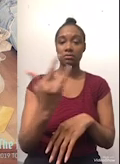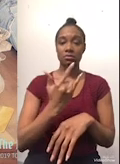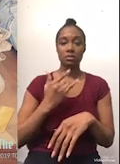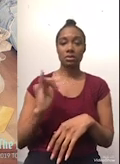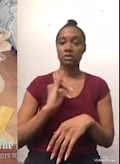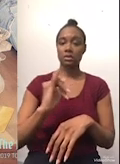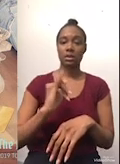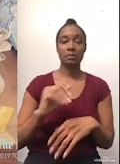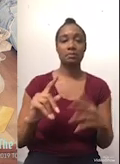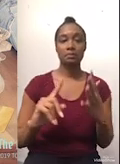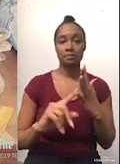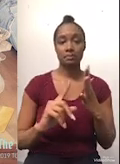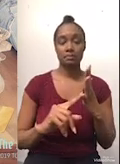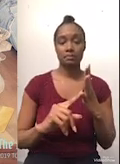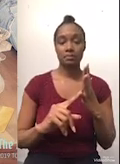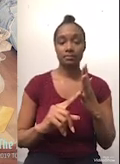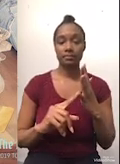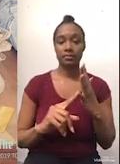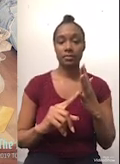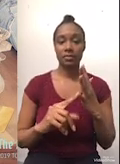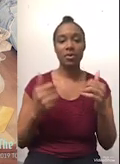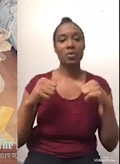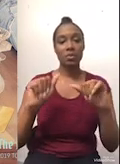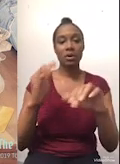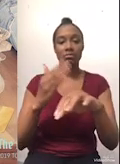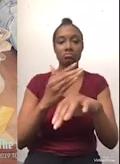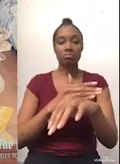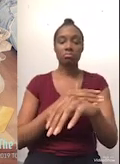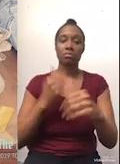as much as we can to make the public more aware of our songs.